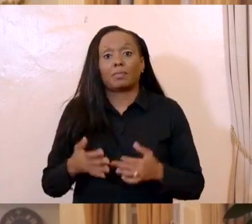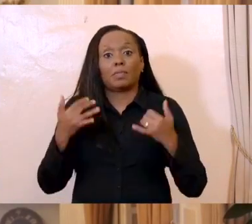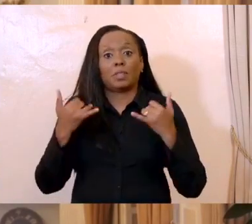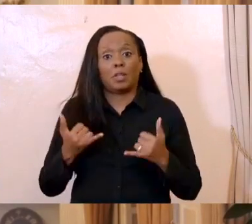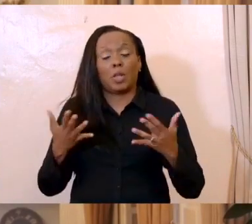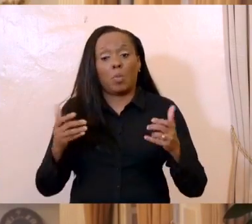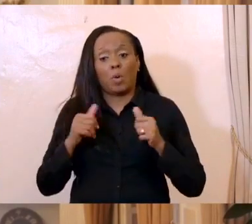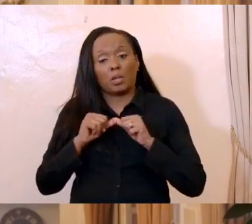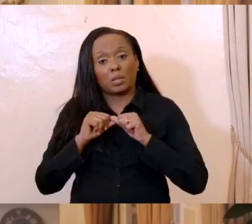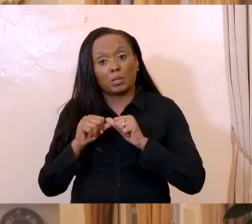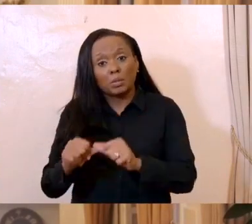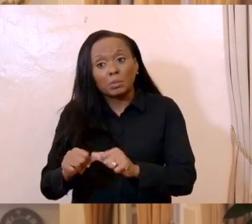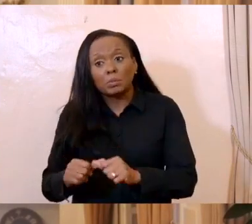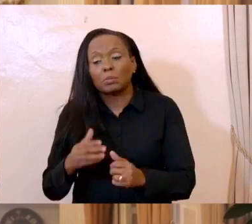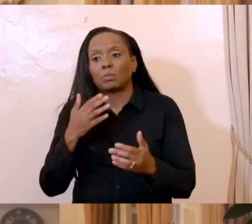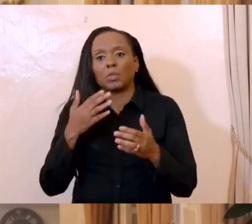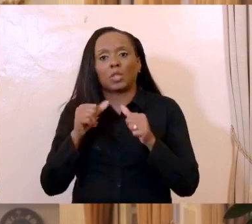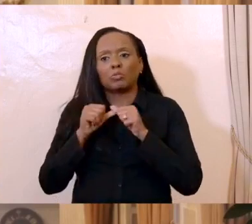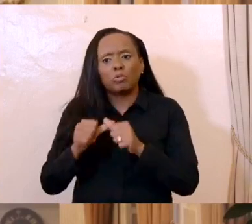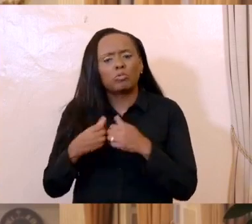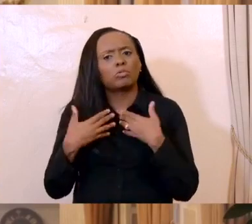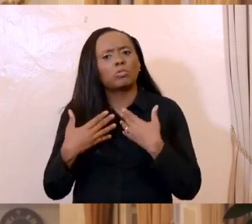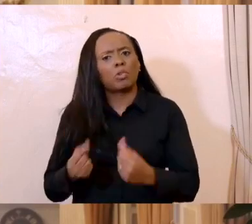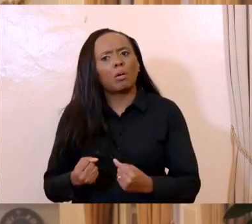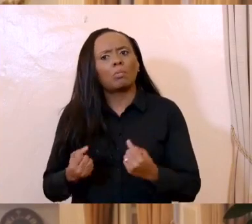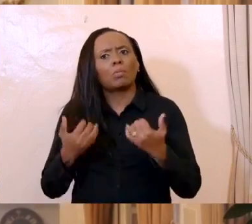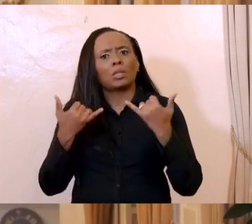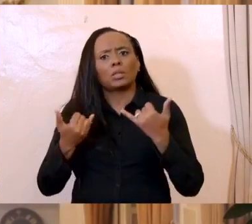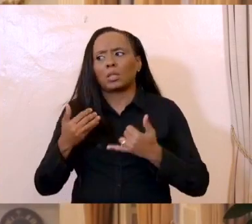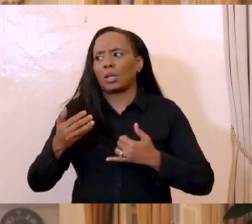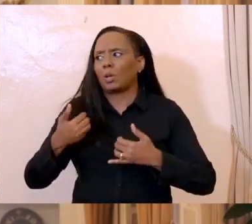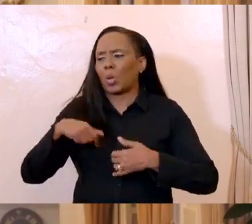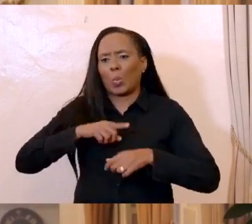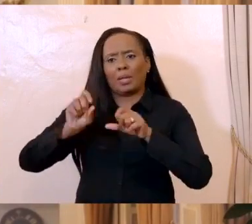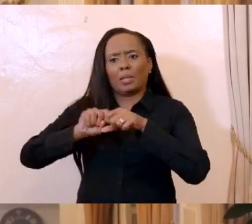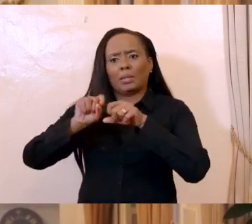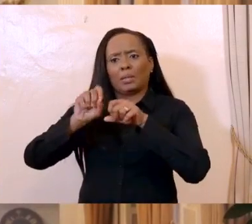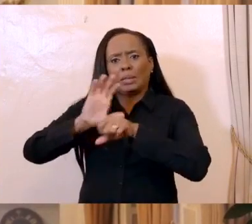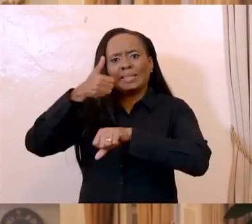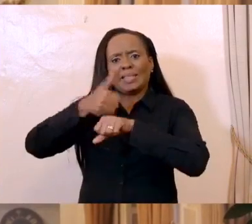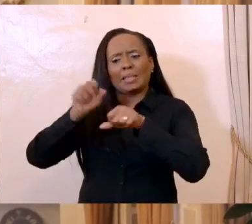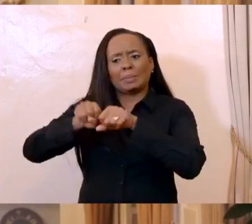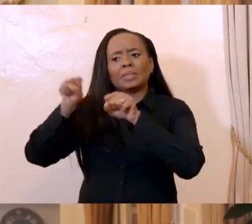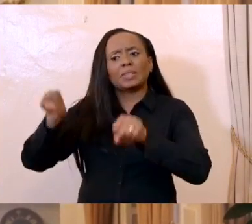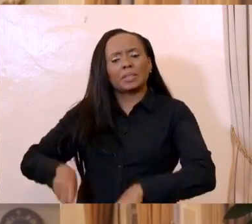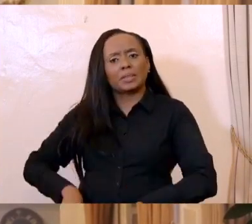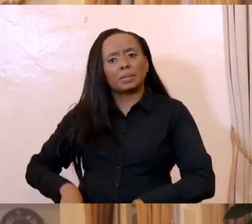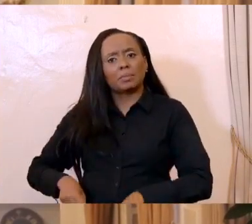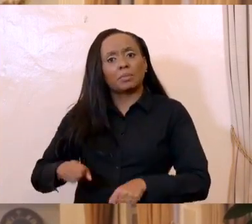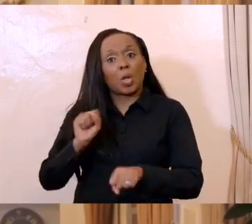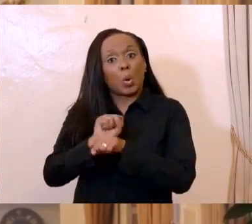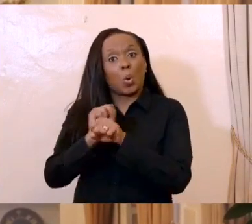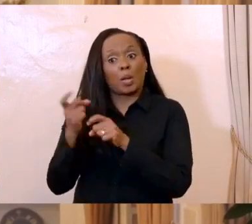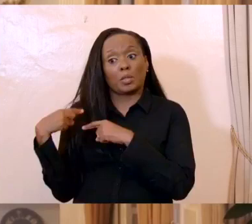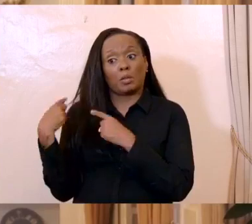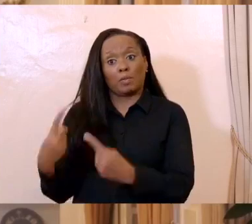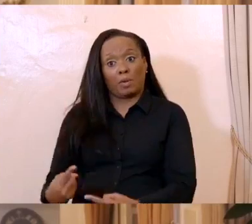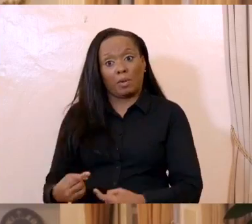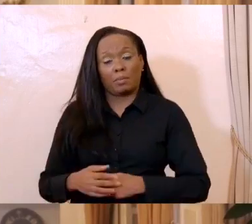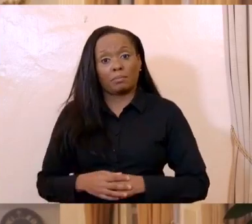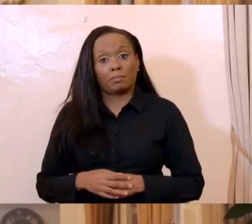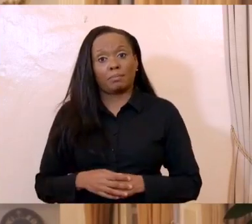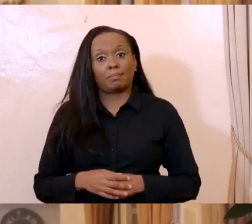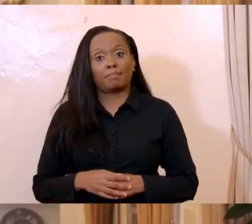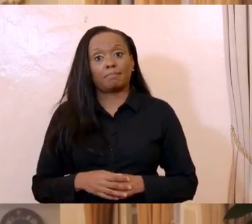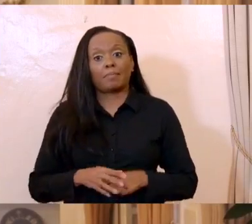forward, and we've put some measures in place to try to be able to do that. And so far, the tests that have been arriving at the